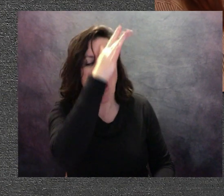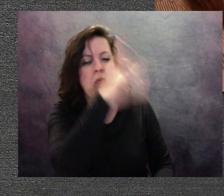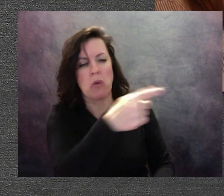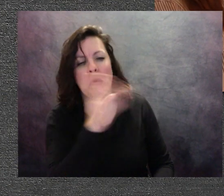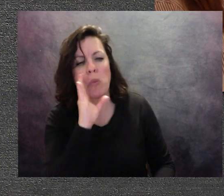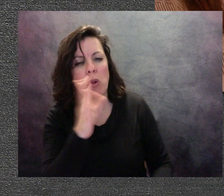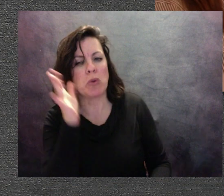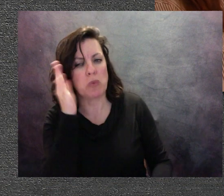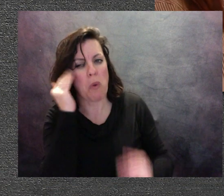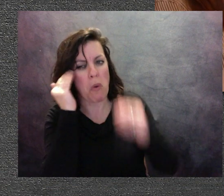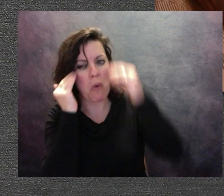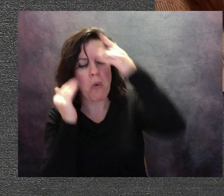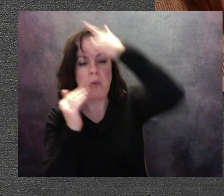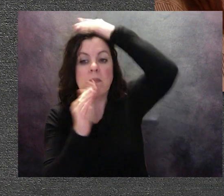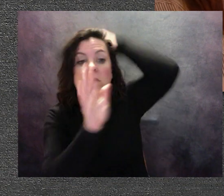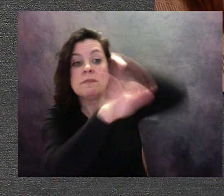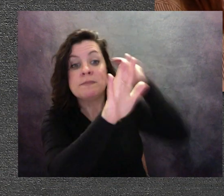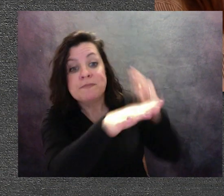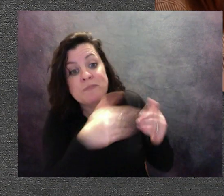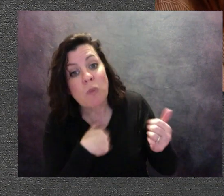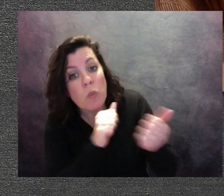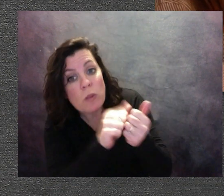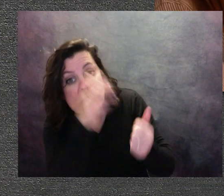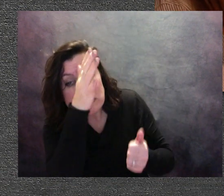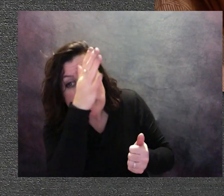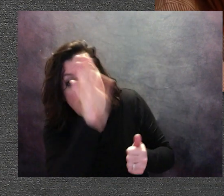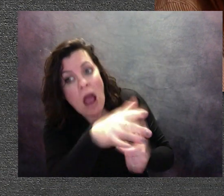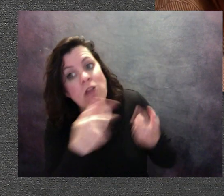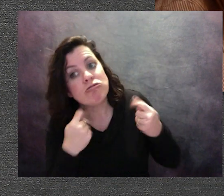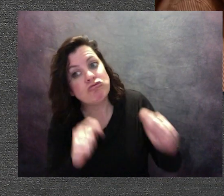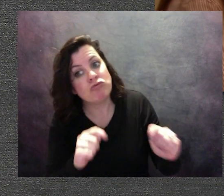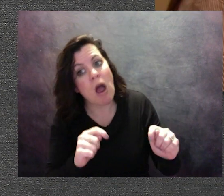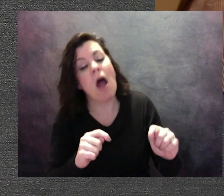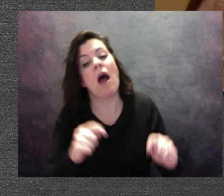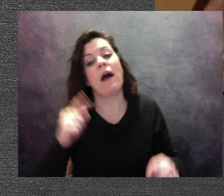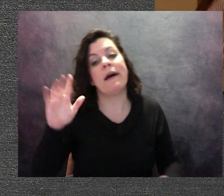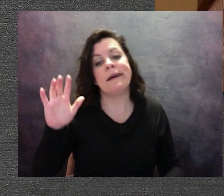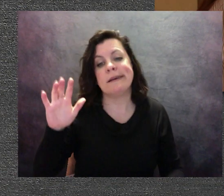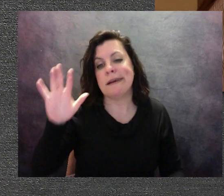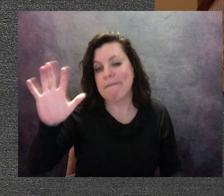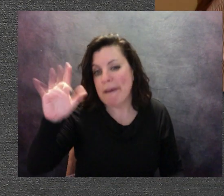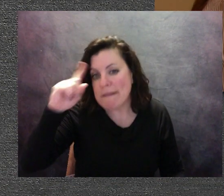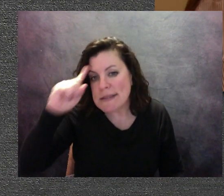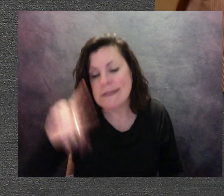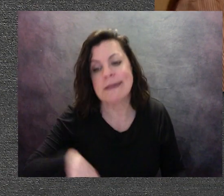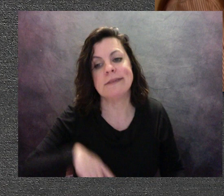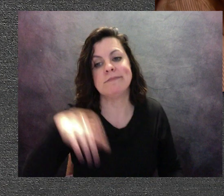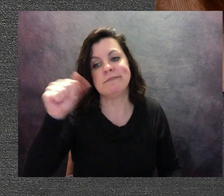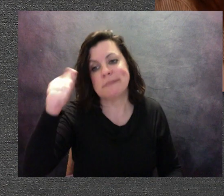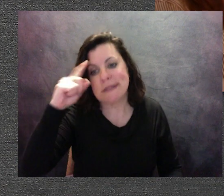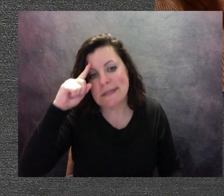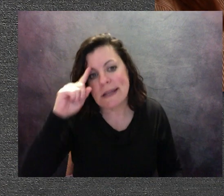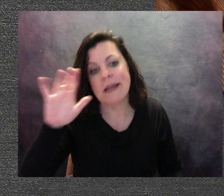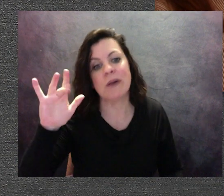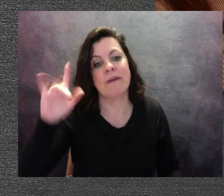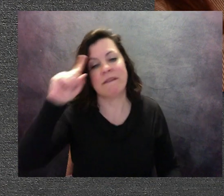try a dime, a quarter, an aluminum candy dish.